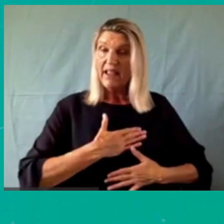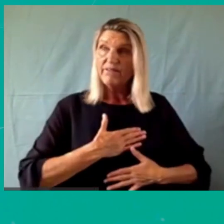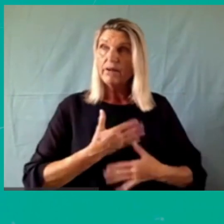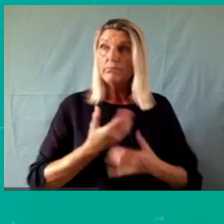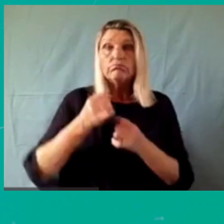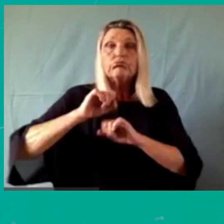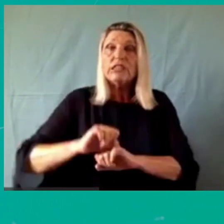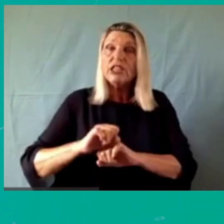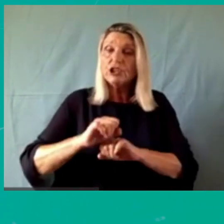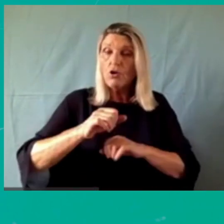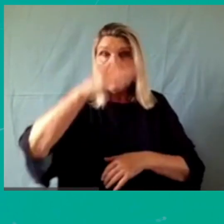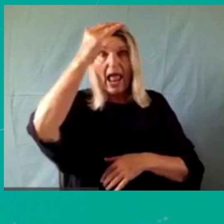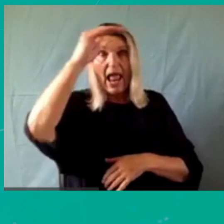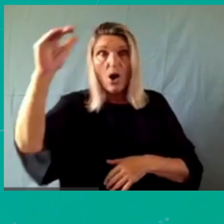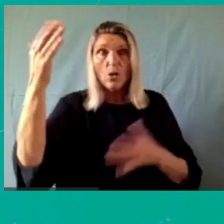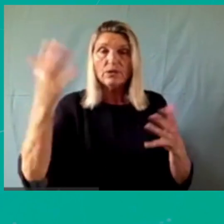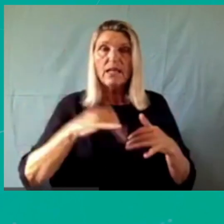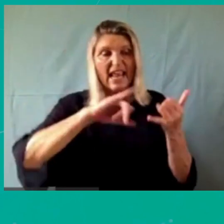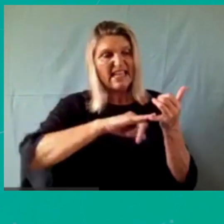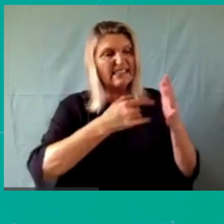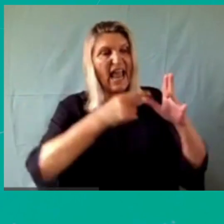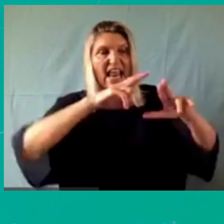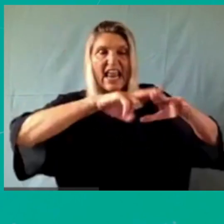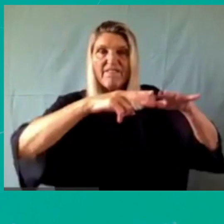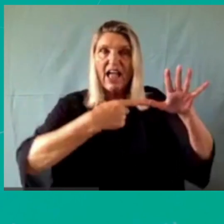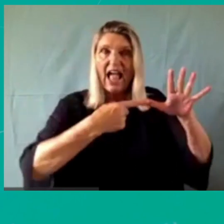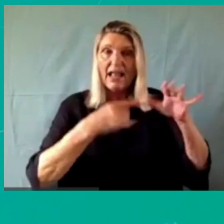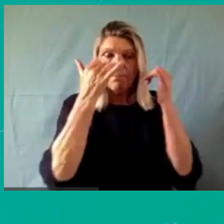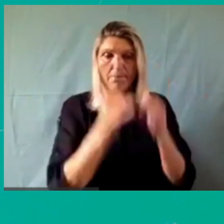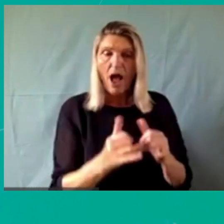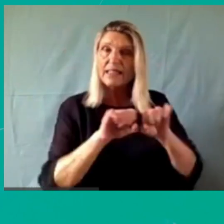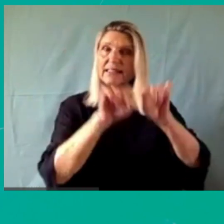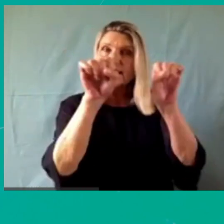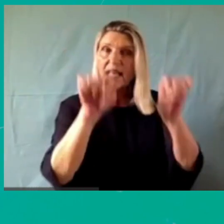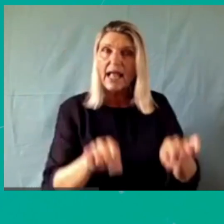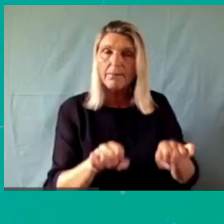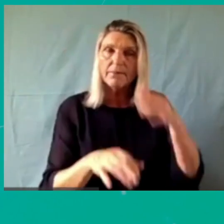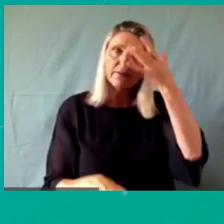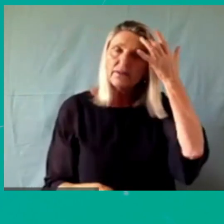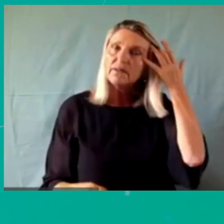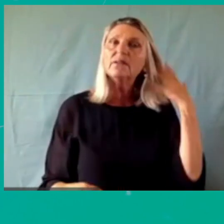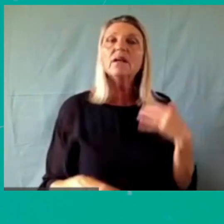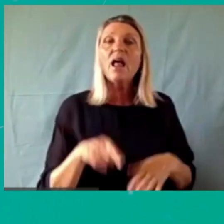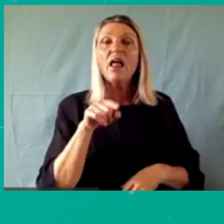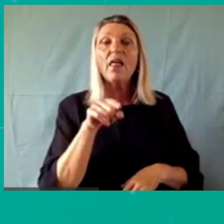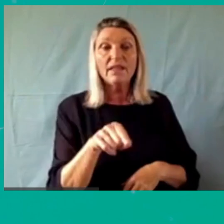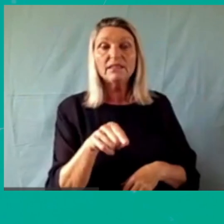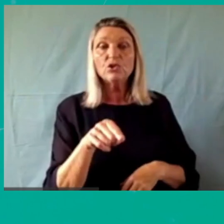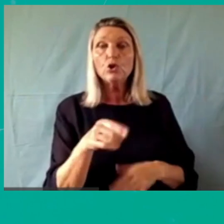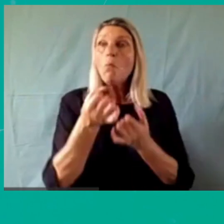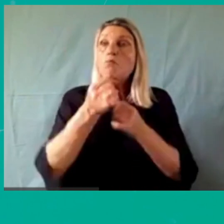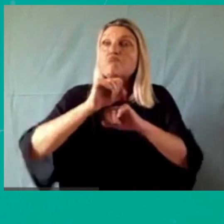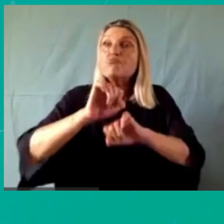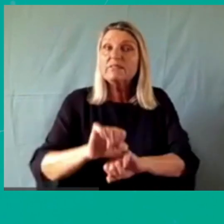the location of the original SAFA pilot. This is part of the Violence Prevention Needs of